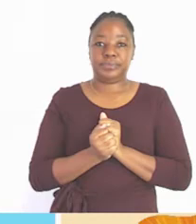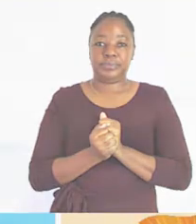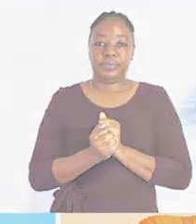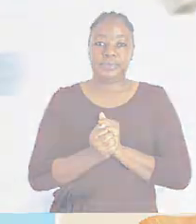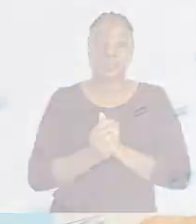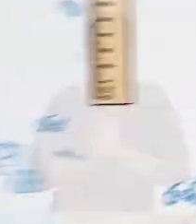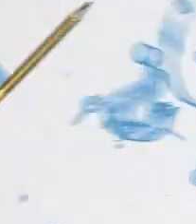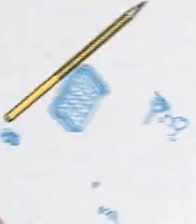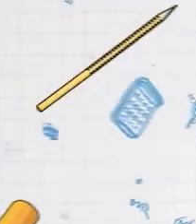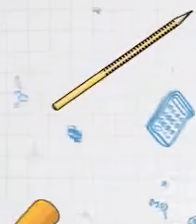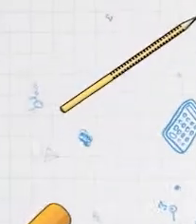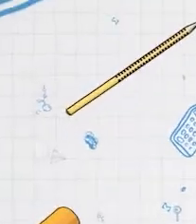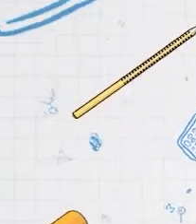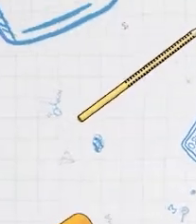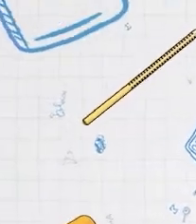doubling.